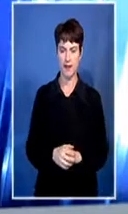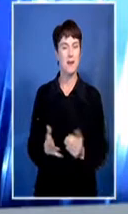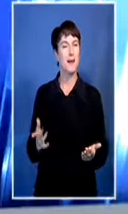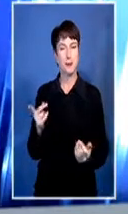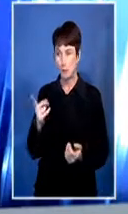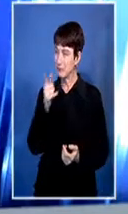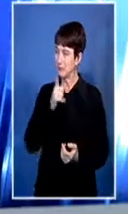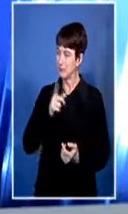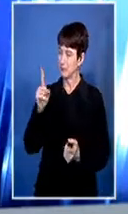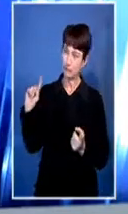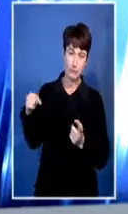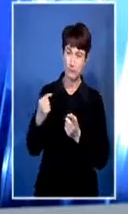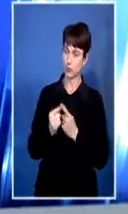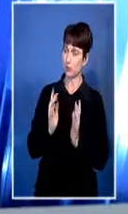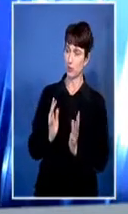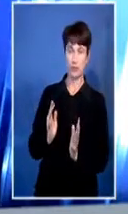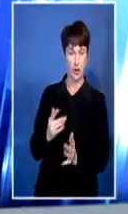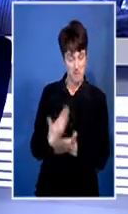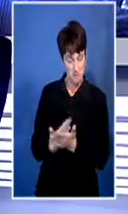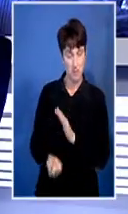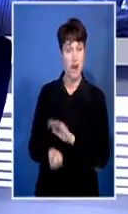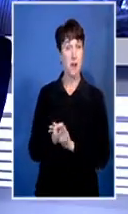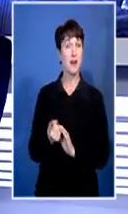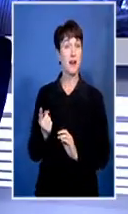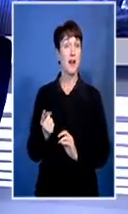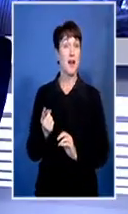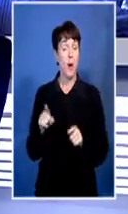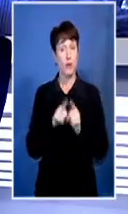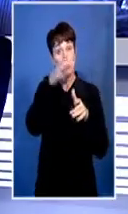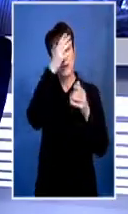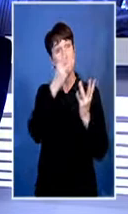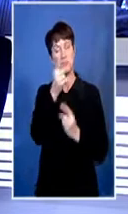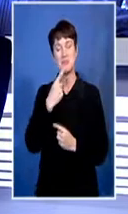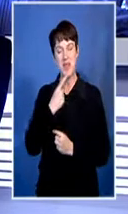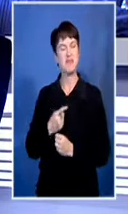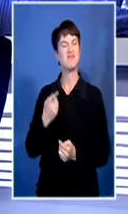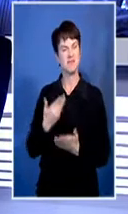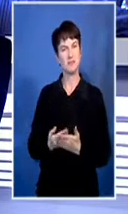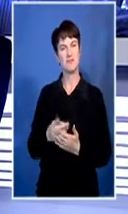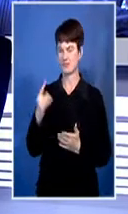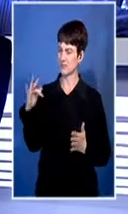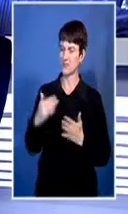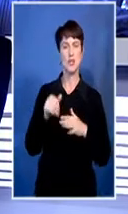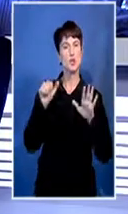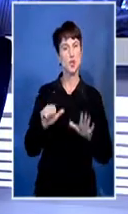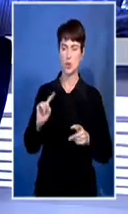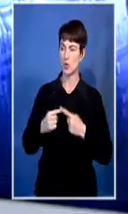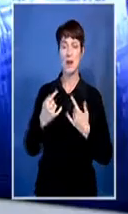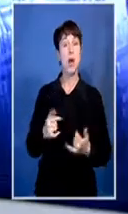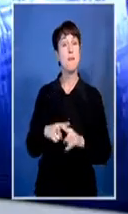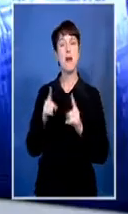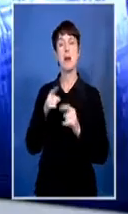and analysts have been saying this has been on the cards since possibly the end of June. They said protesters were not initially being taken